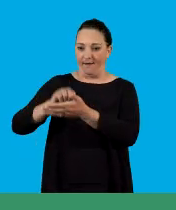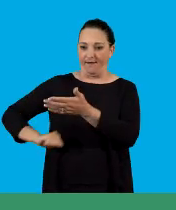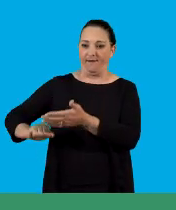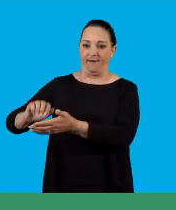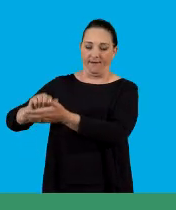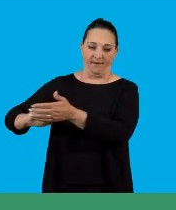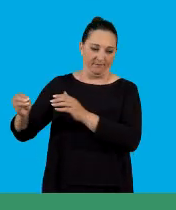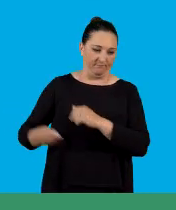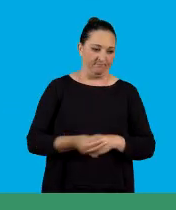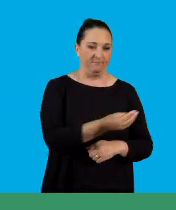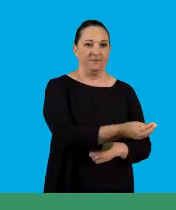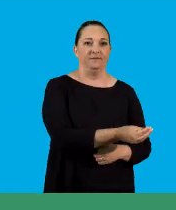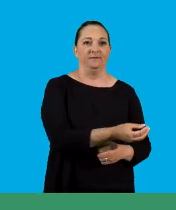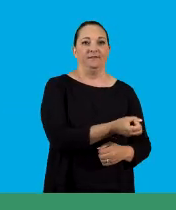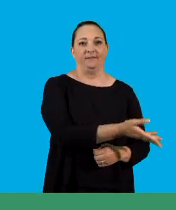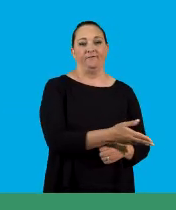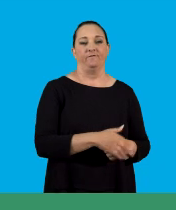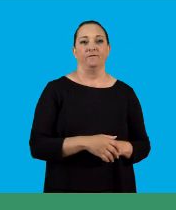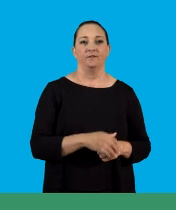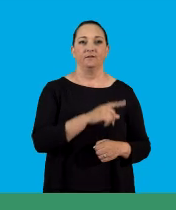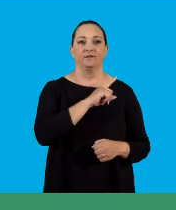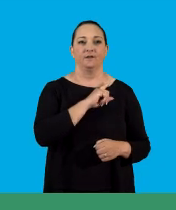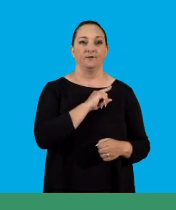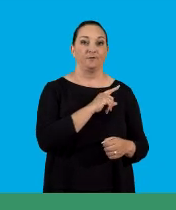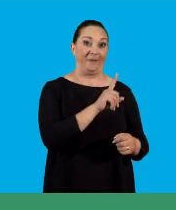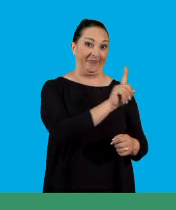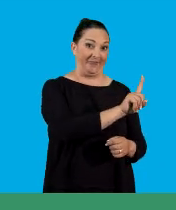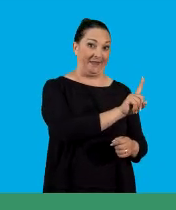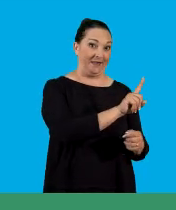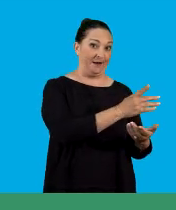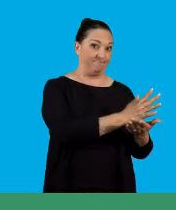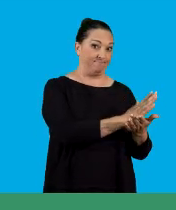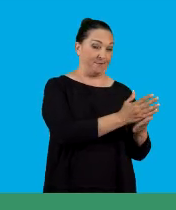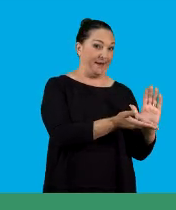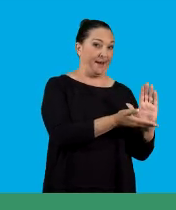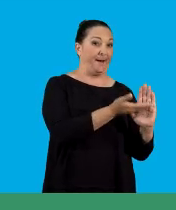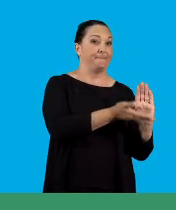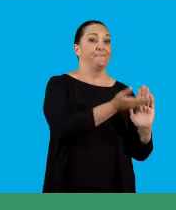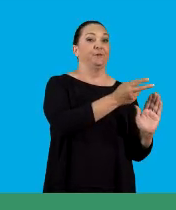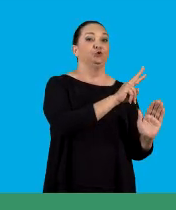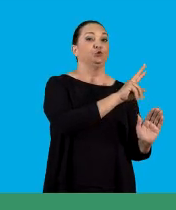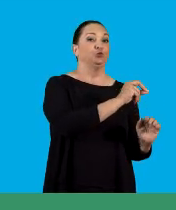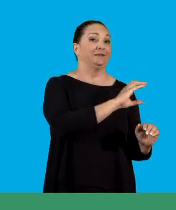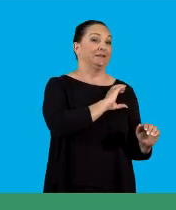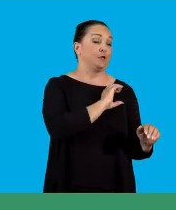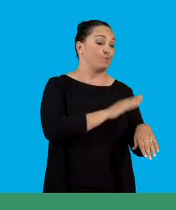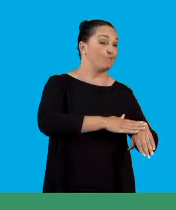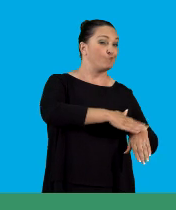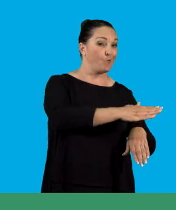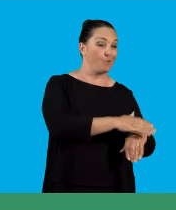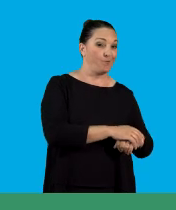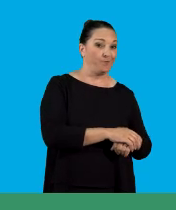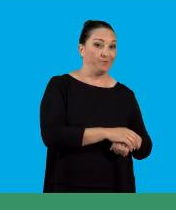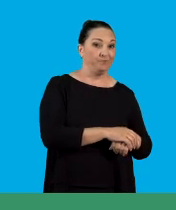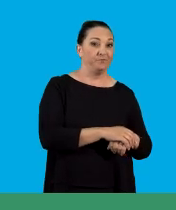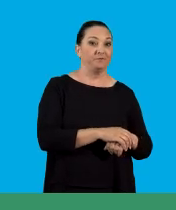3 we subtract the 20. So the market share of business 1 has increased by 20 customers,